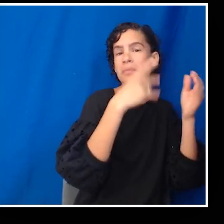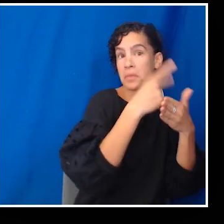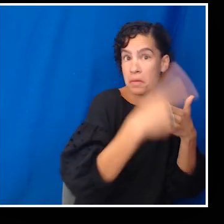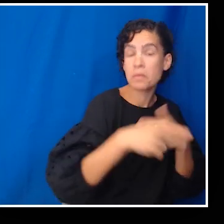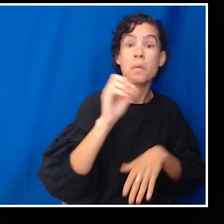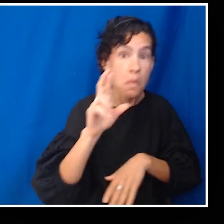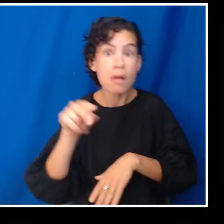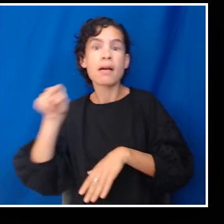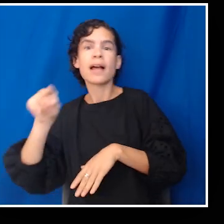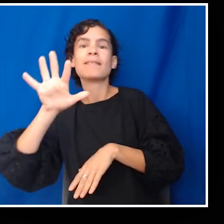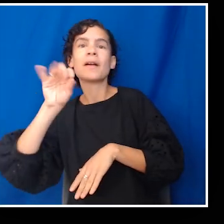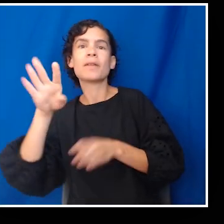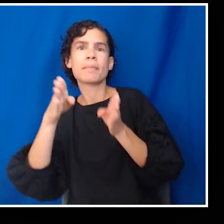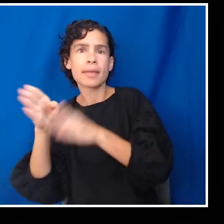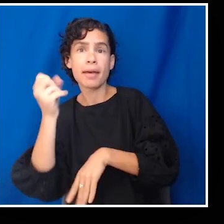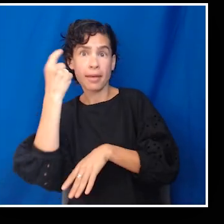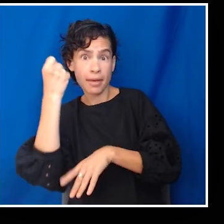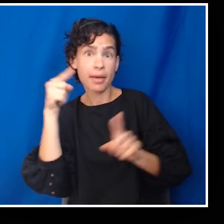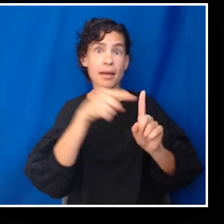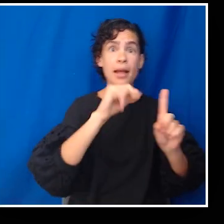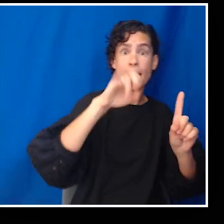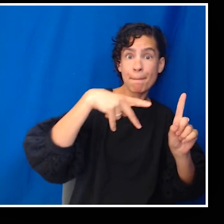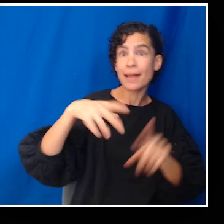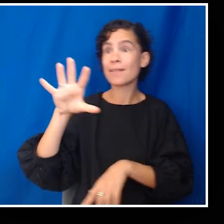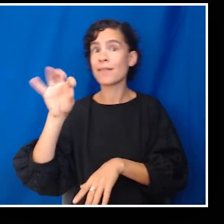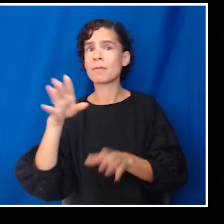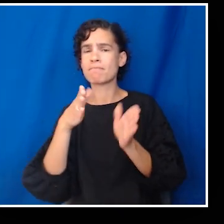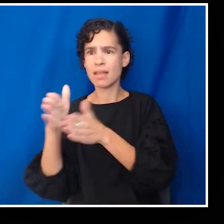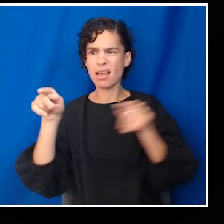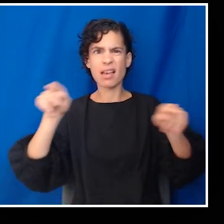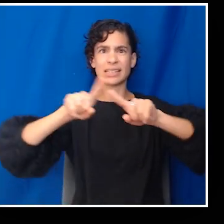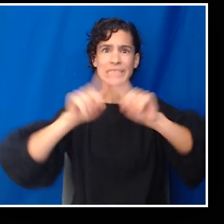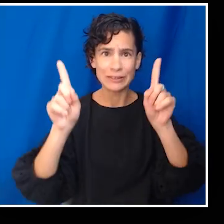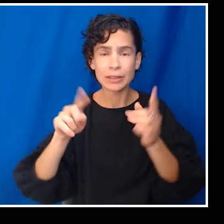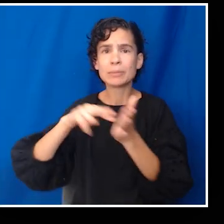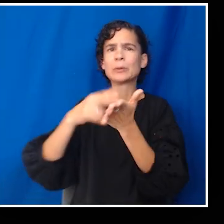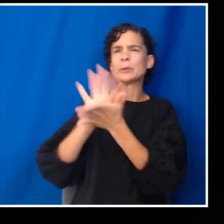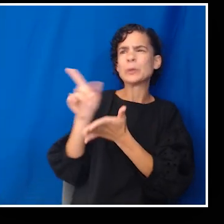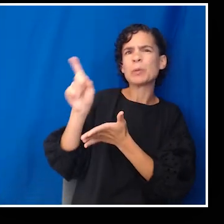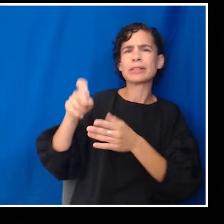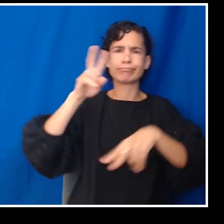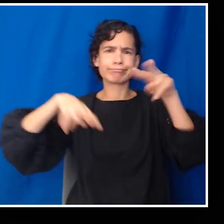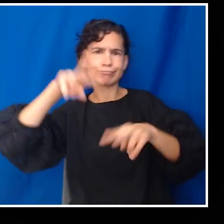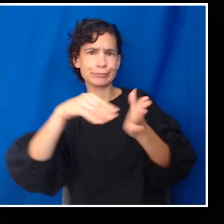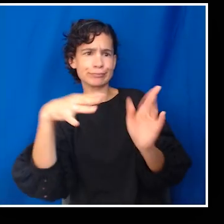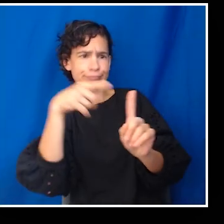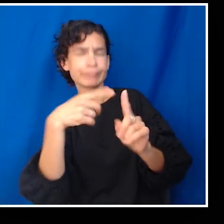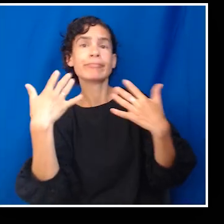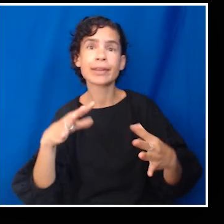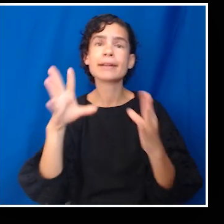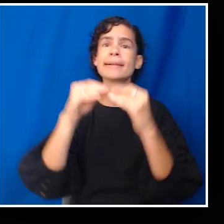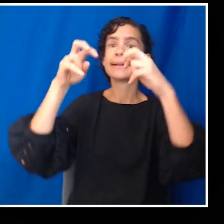a 504 plan. IEPs and 504 plans are different, so schools have to evaluate the student and then meet with the student